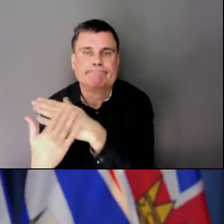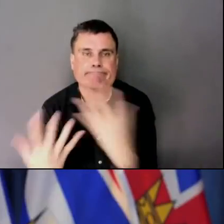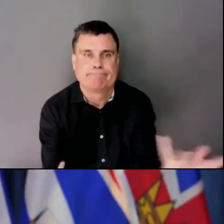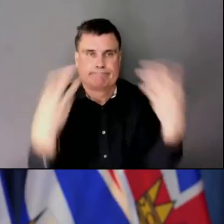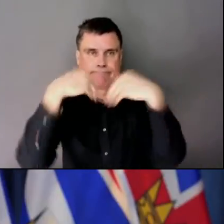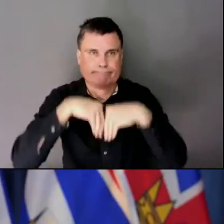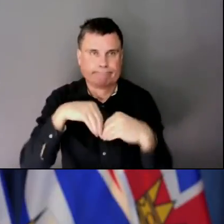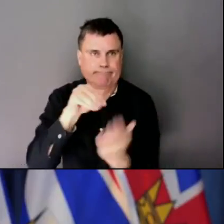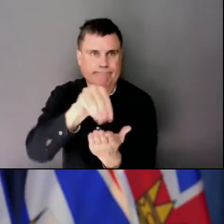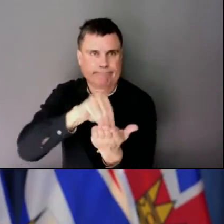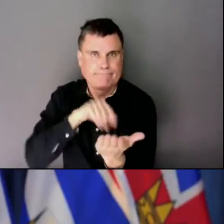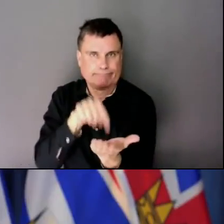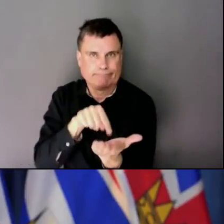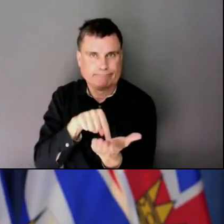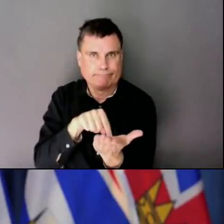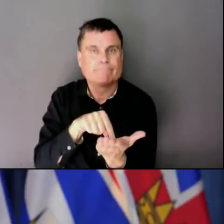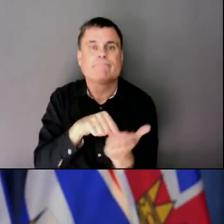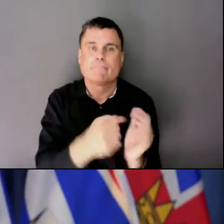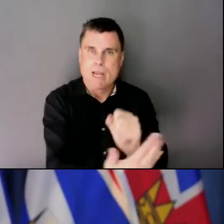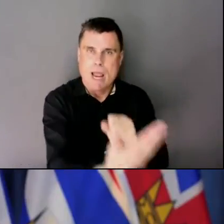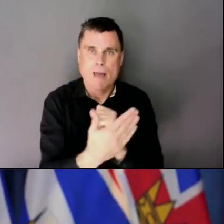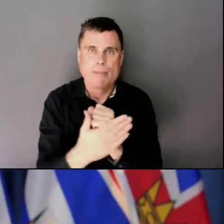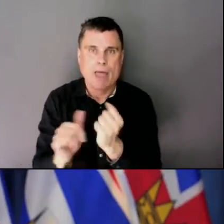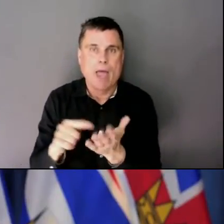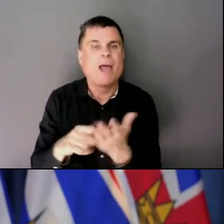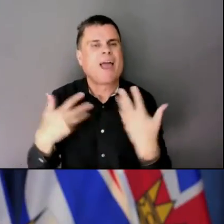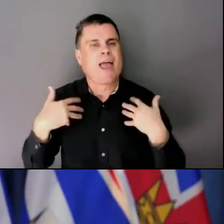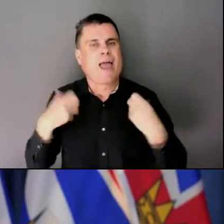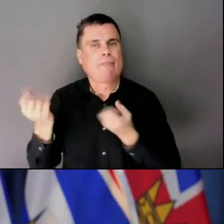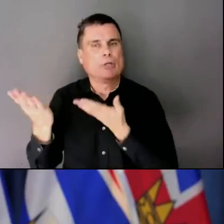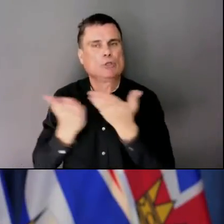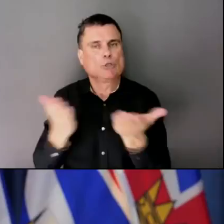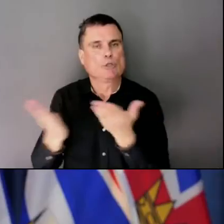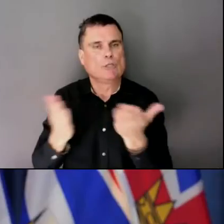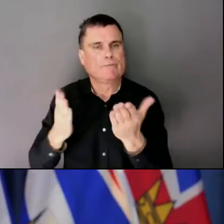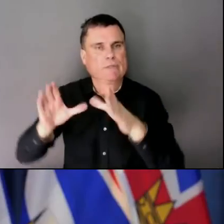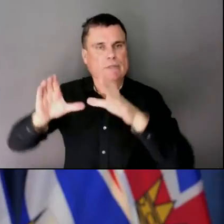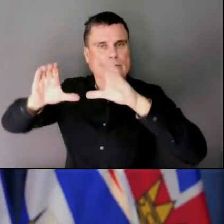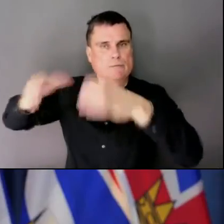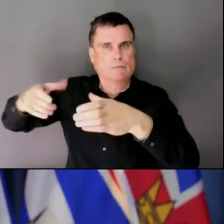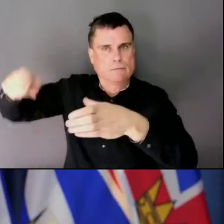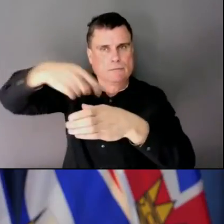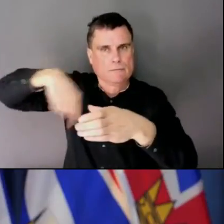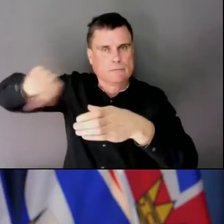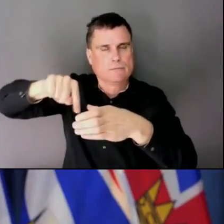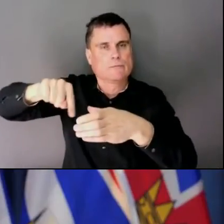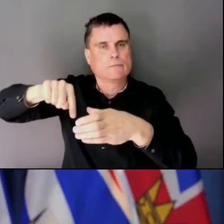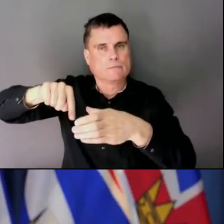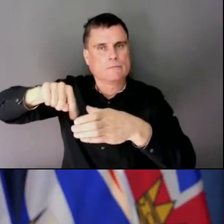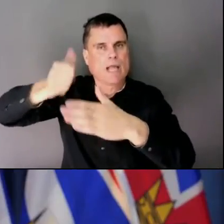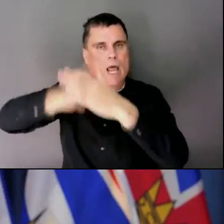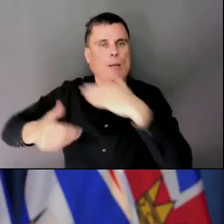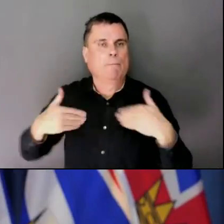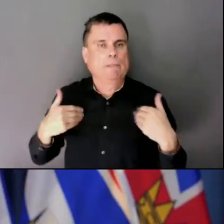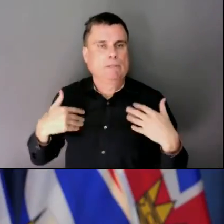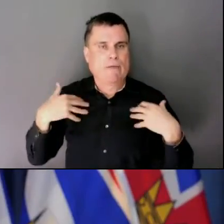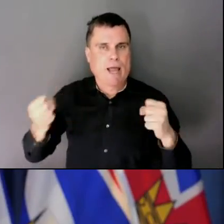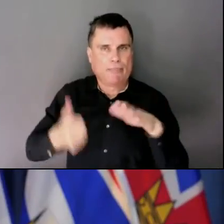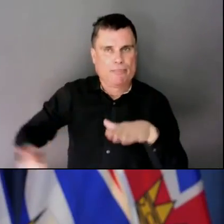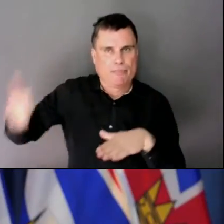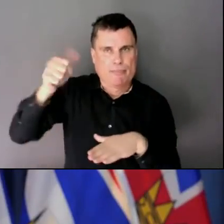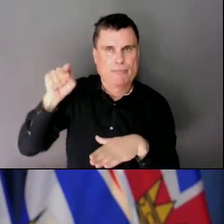the Health Services Division of the Ministry of Health, and it did so, and its recommendations were accepted, and it'll be released on Monday.